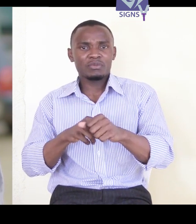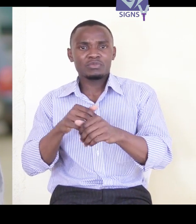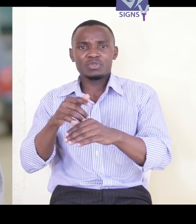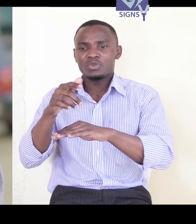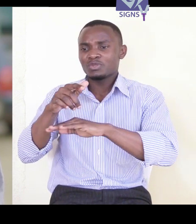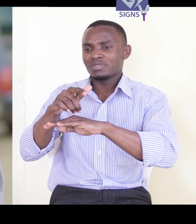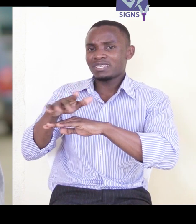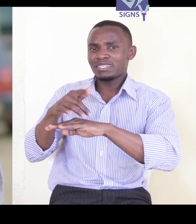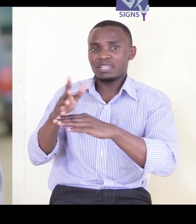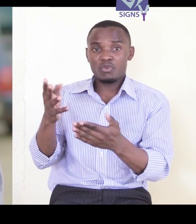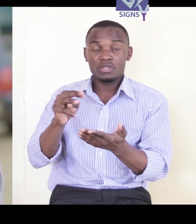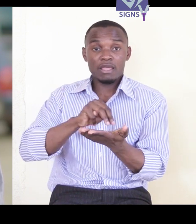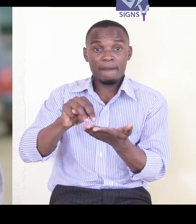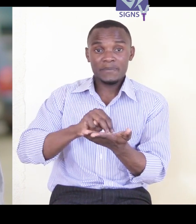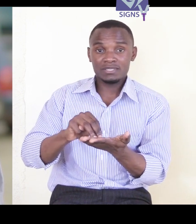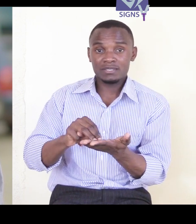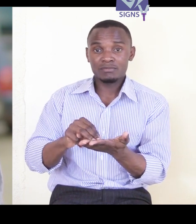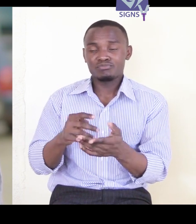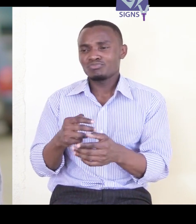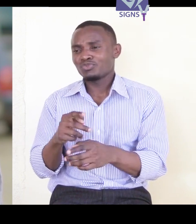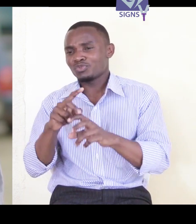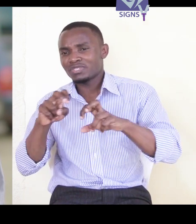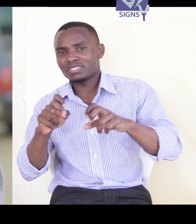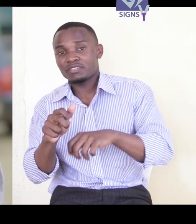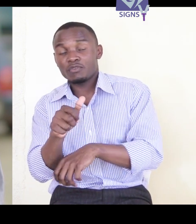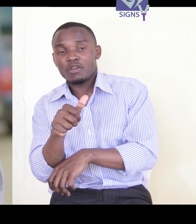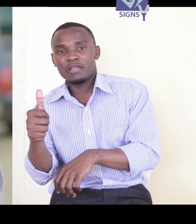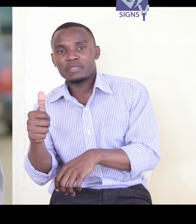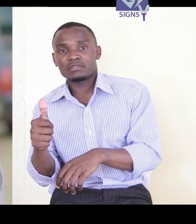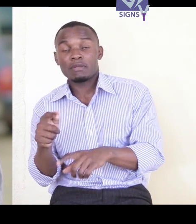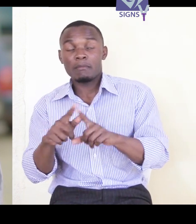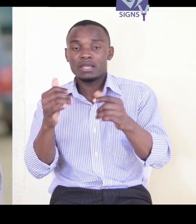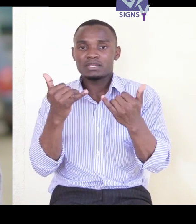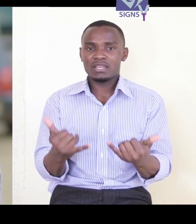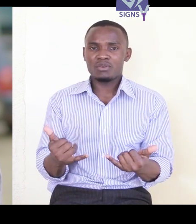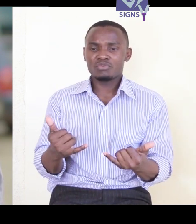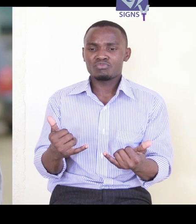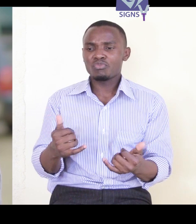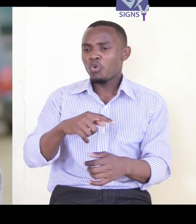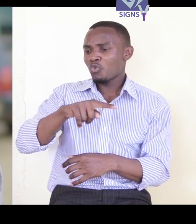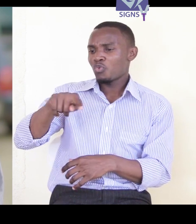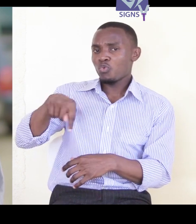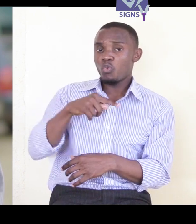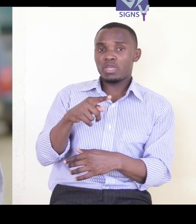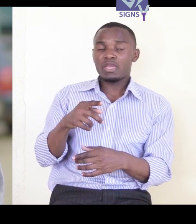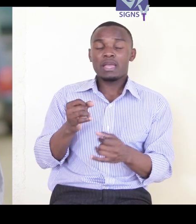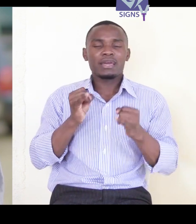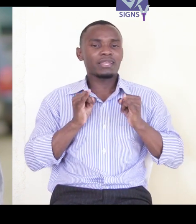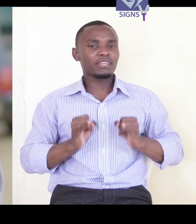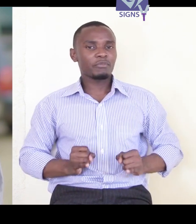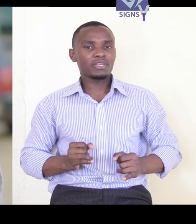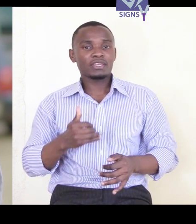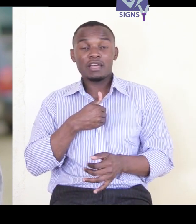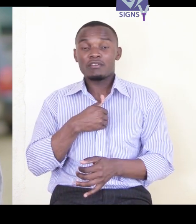look for somebody. You had to expose your PIN, which is a bit risky. But this, with the technology, we are very